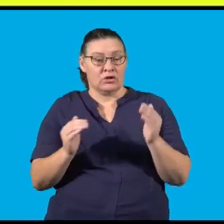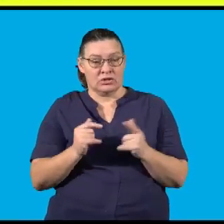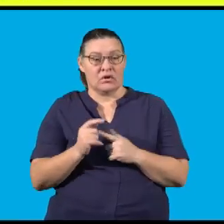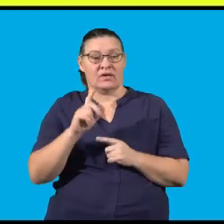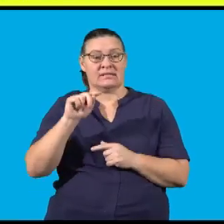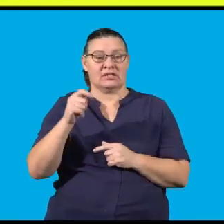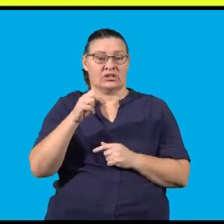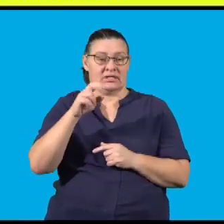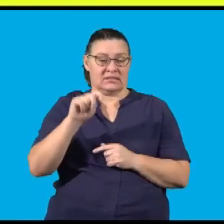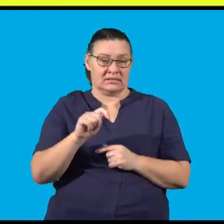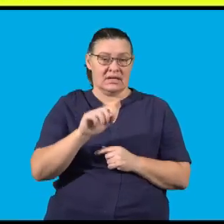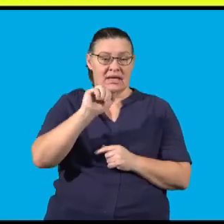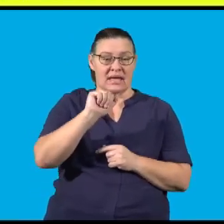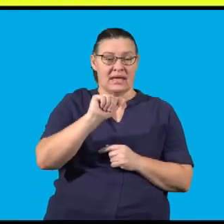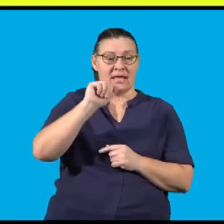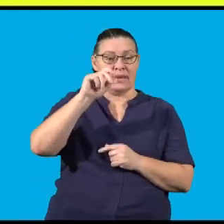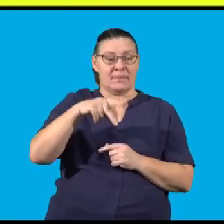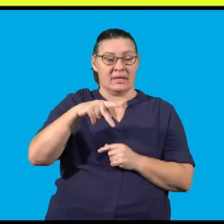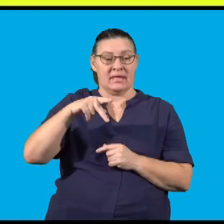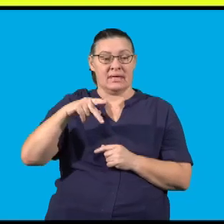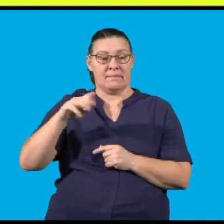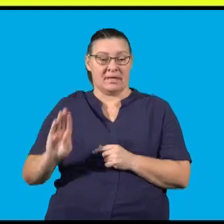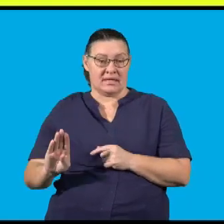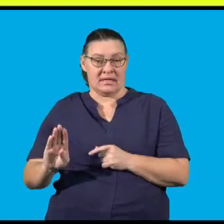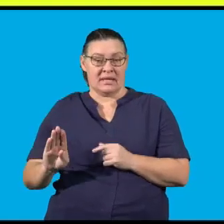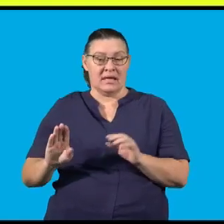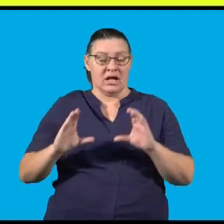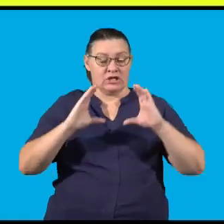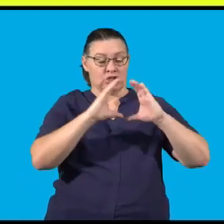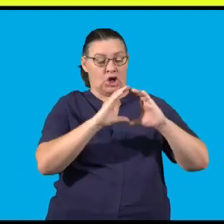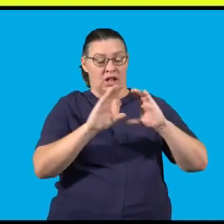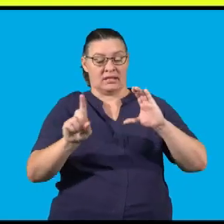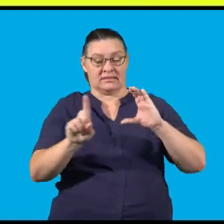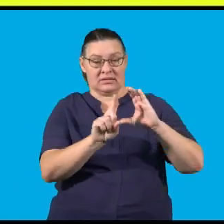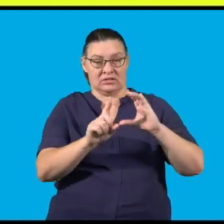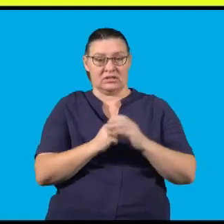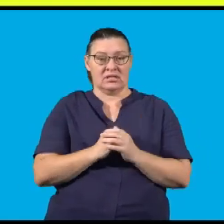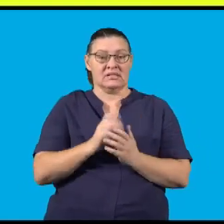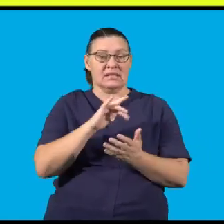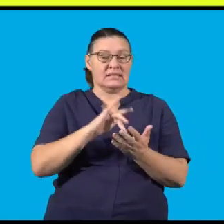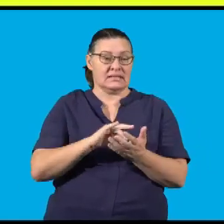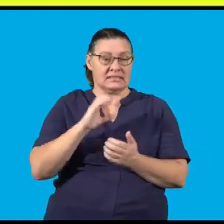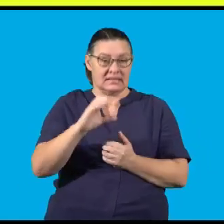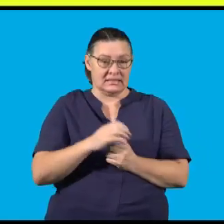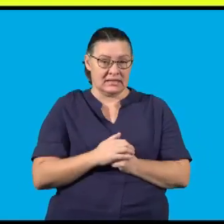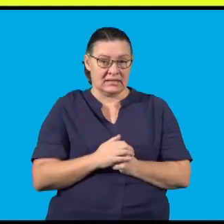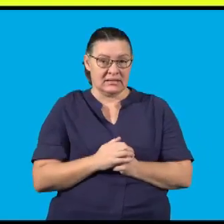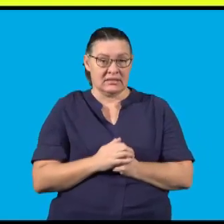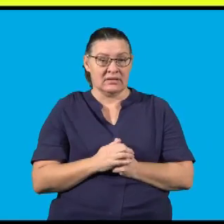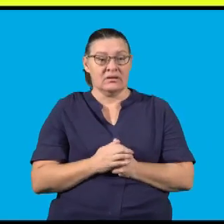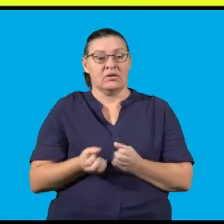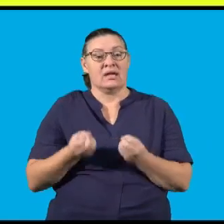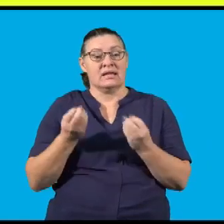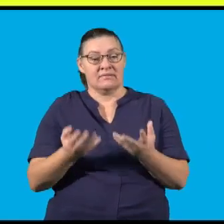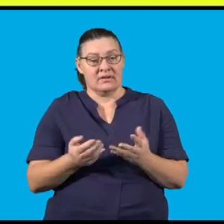equation of the tangent APB, which touches the circle, which has a center at C, is given as